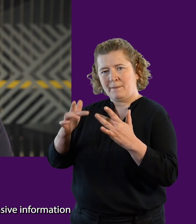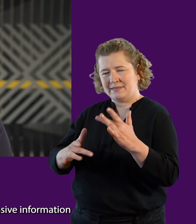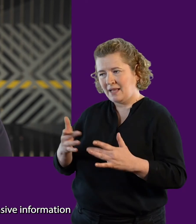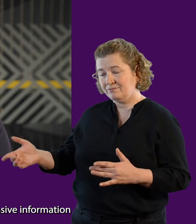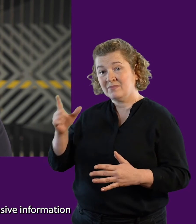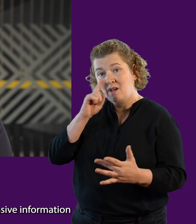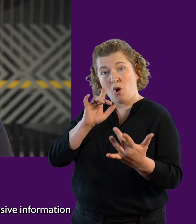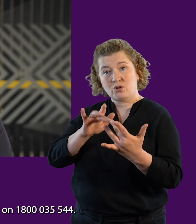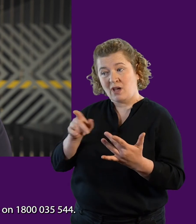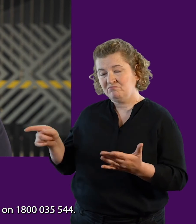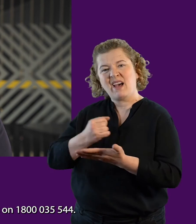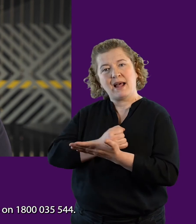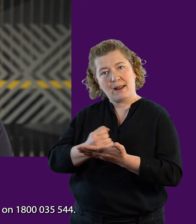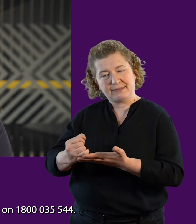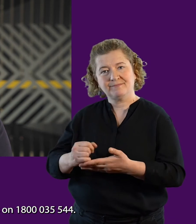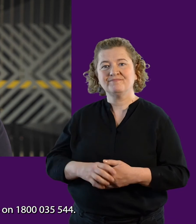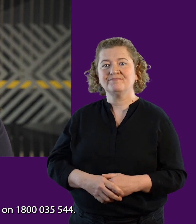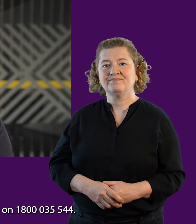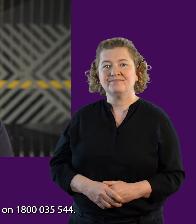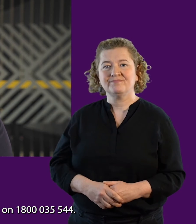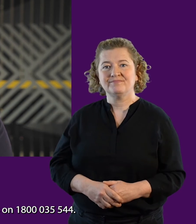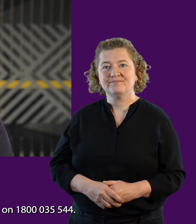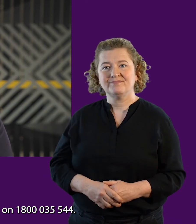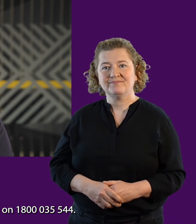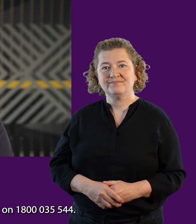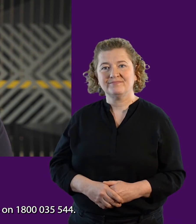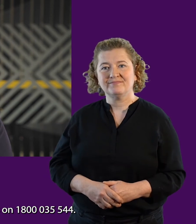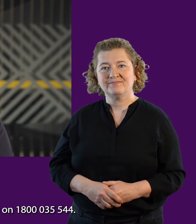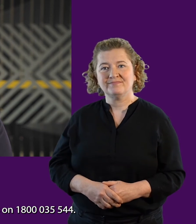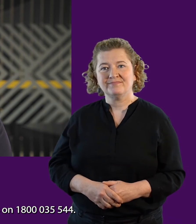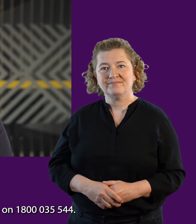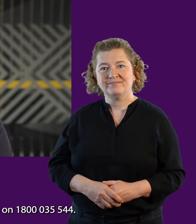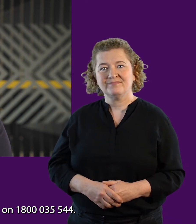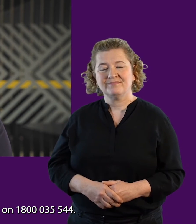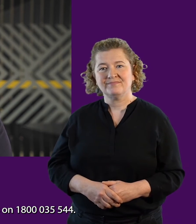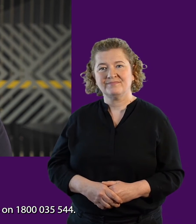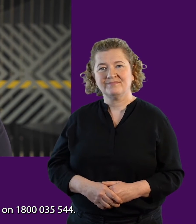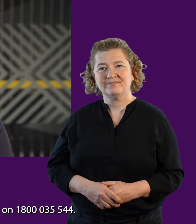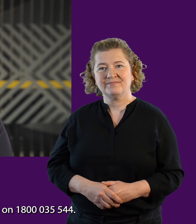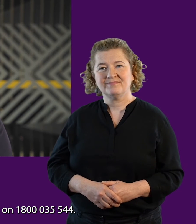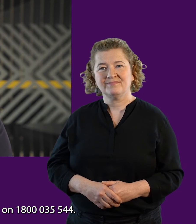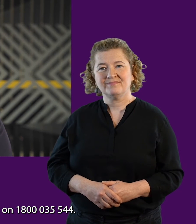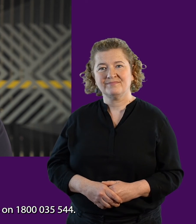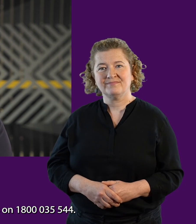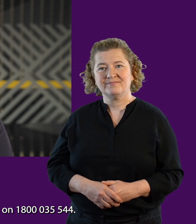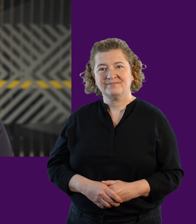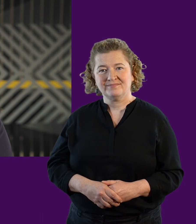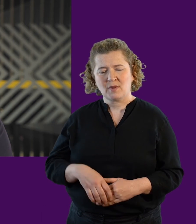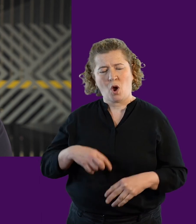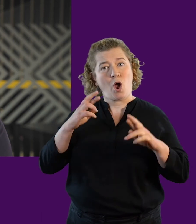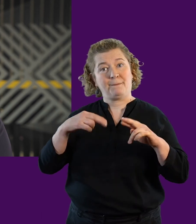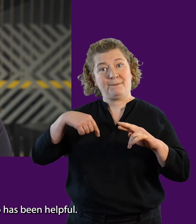has extensive information and you can contact us on 1800 035